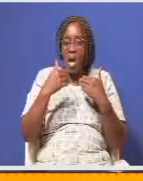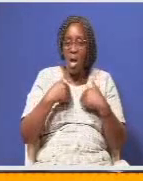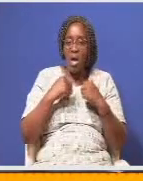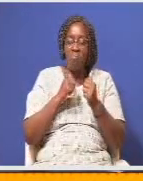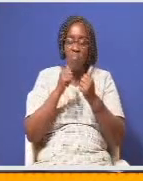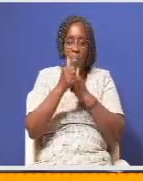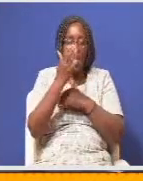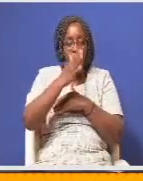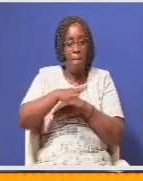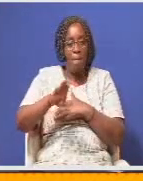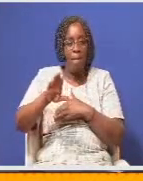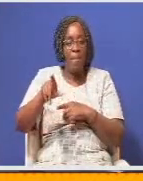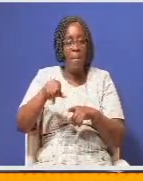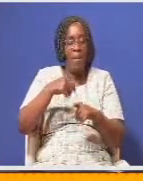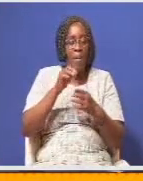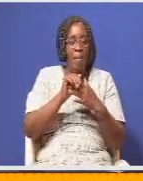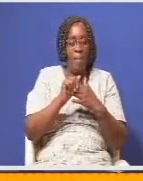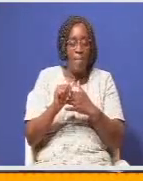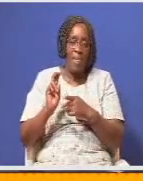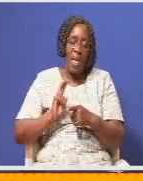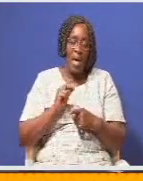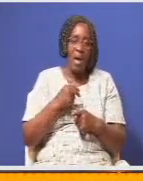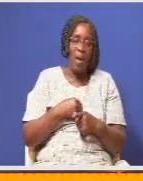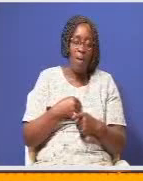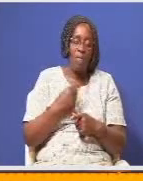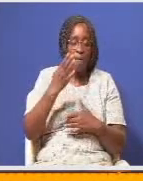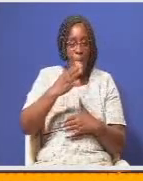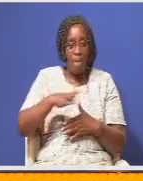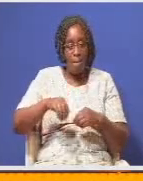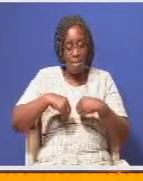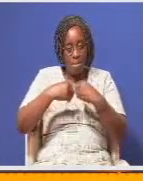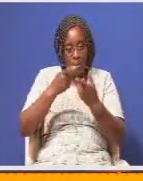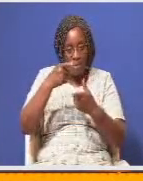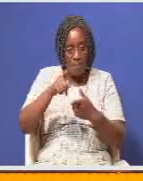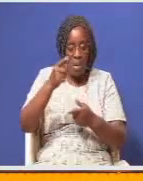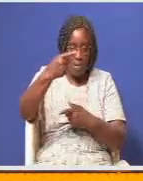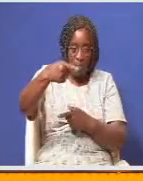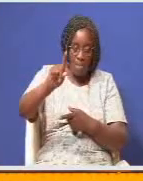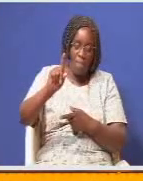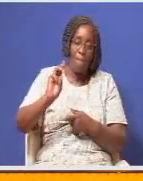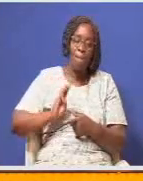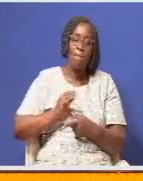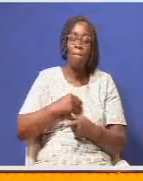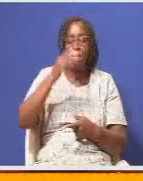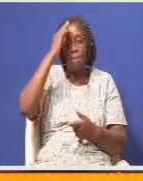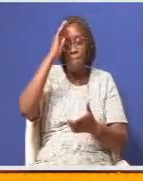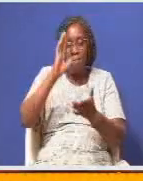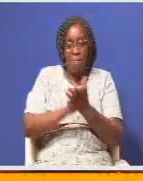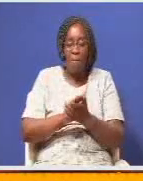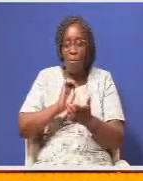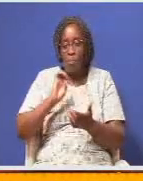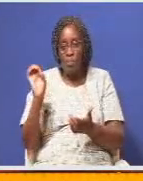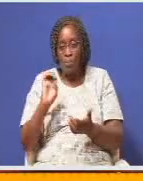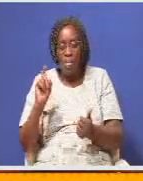avoid parliament? How long will this have taken for parliament to give you an approval? We believe it's an emergency, and the